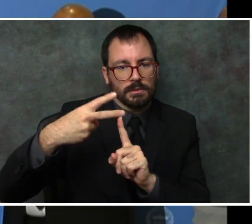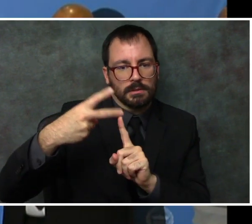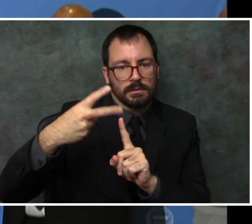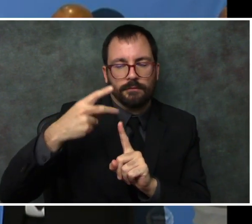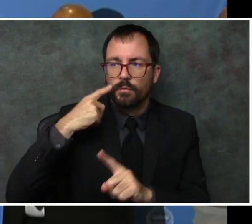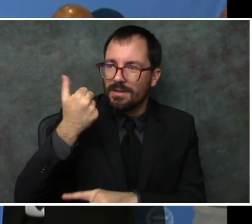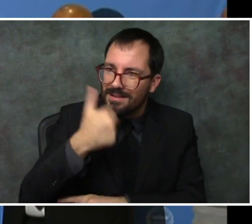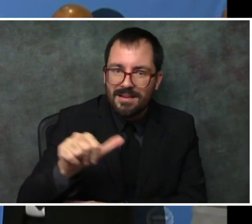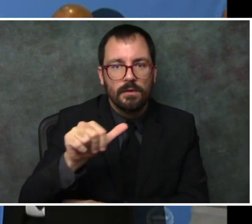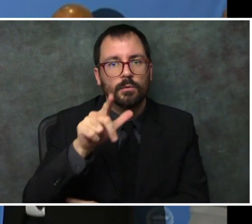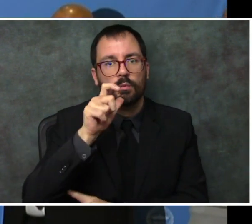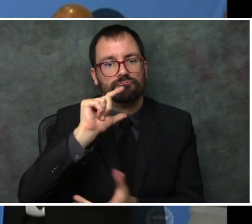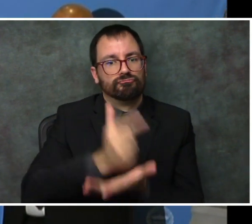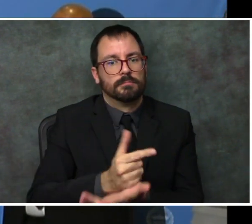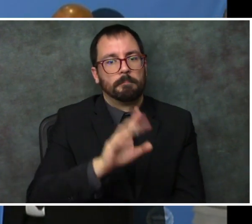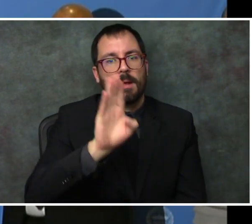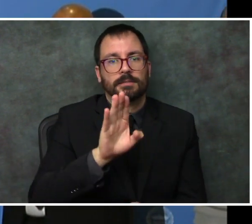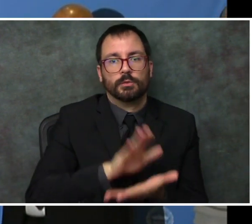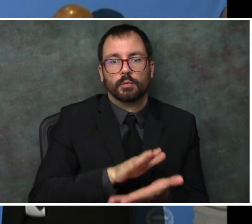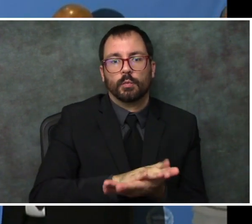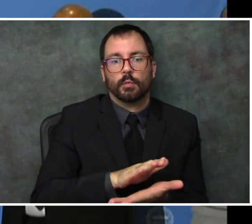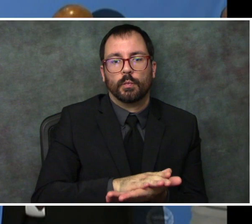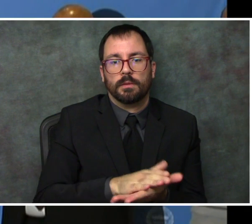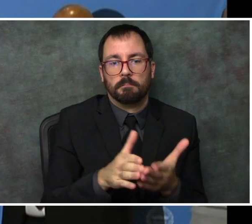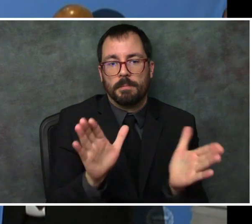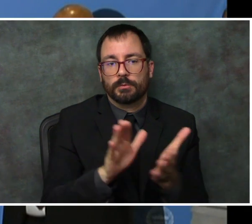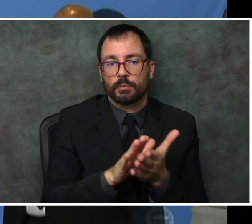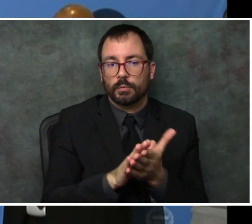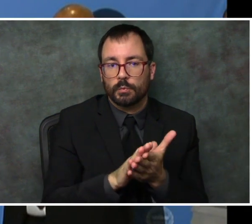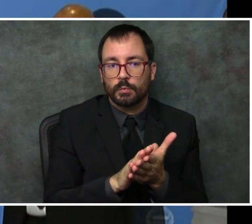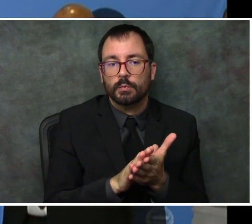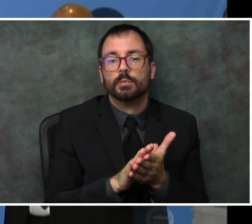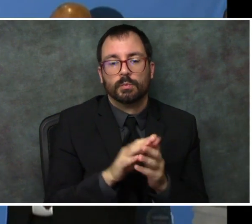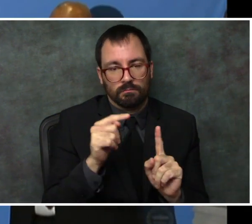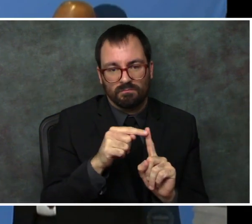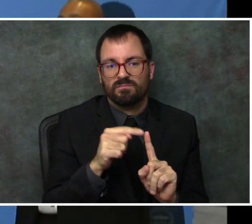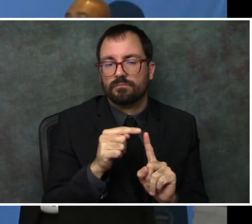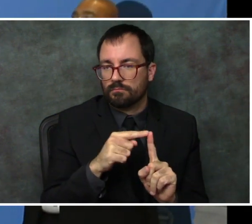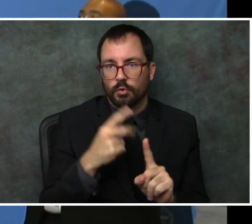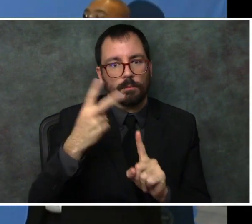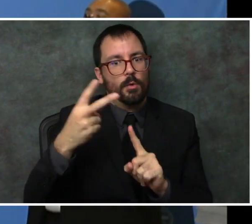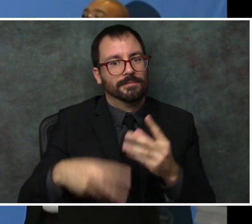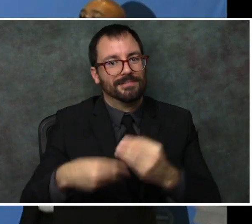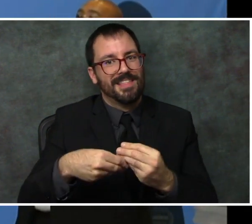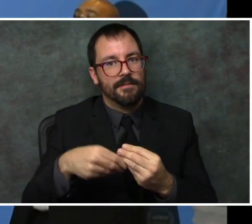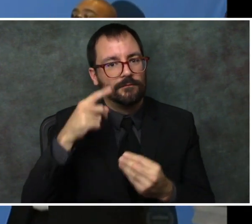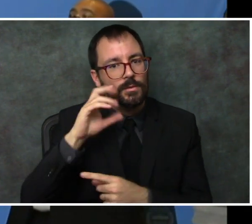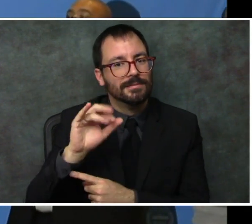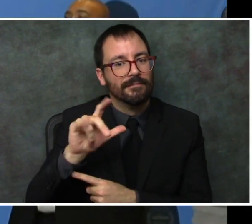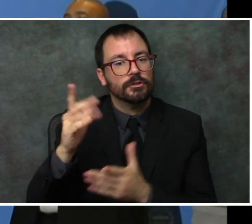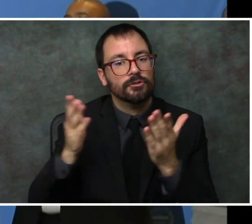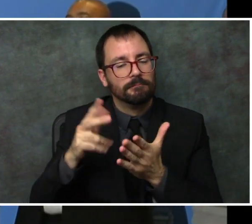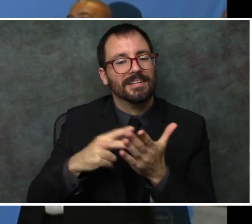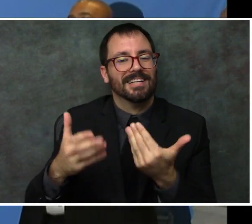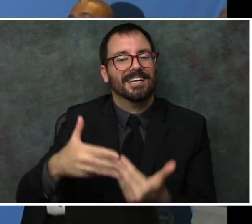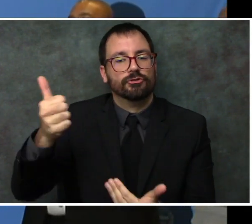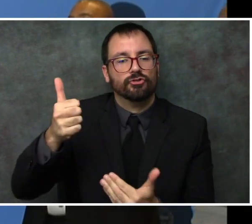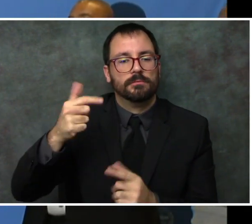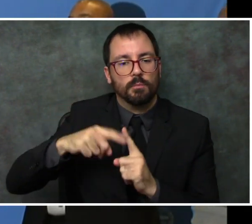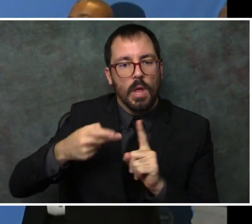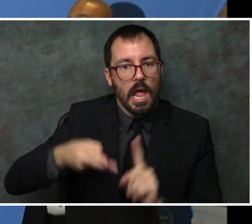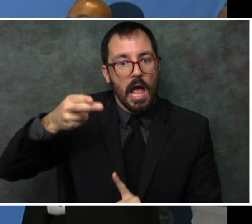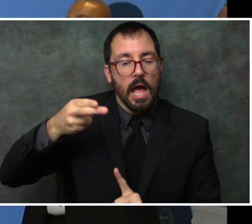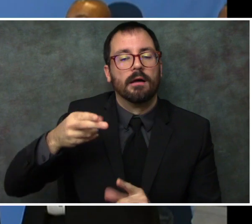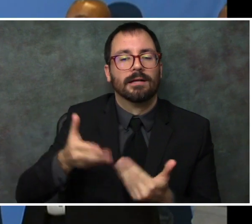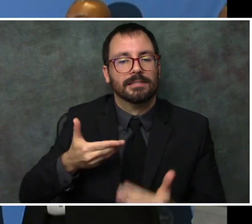schools that are part of the Boston Compact. So we just give kids that go through the system or graduate in a Boston Public School or in one of the compacts